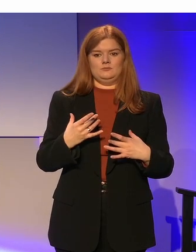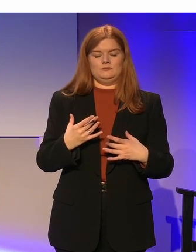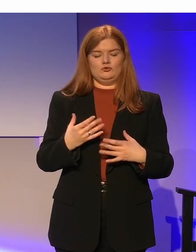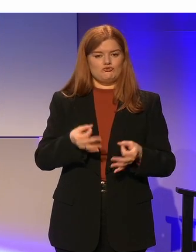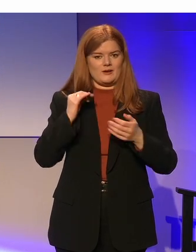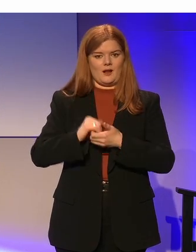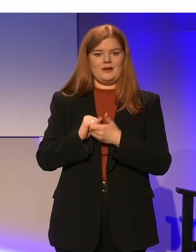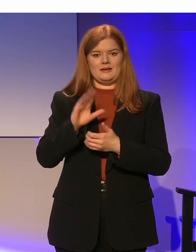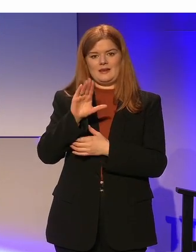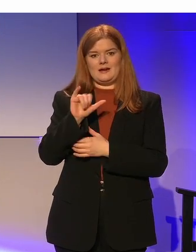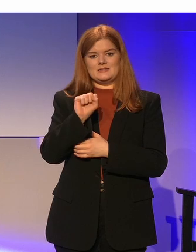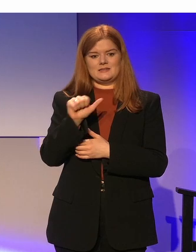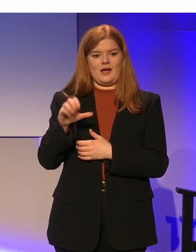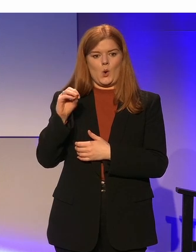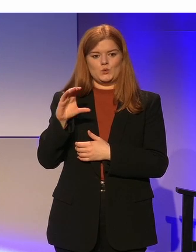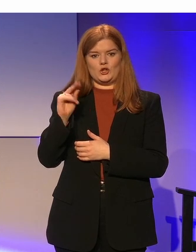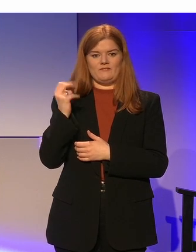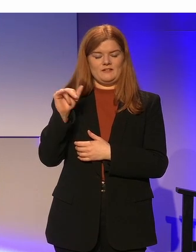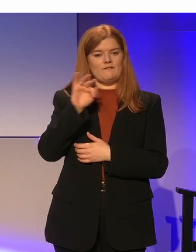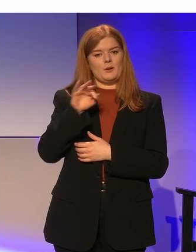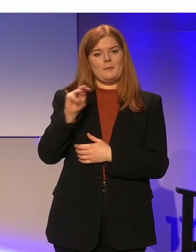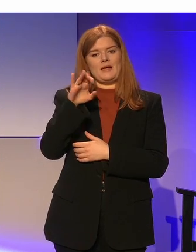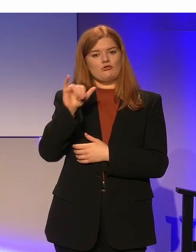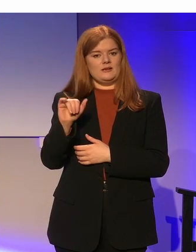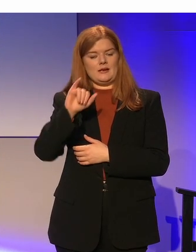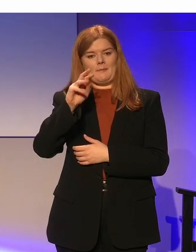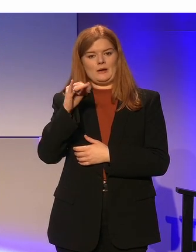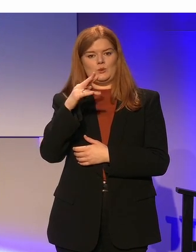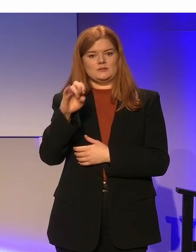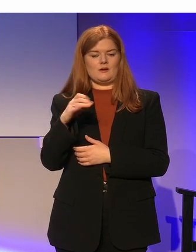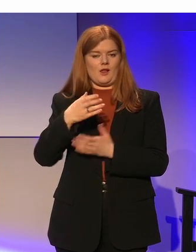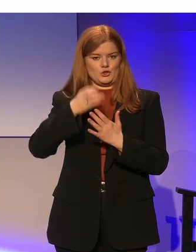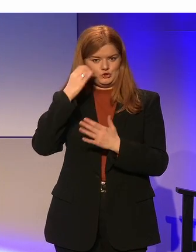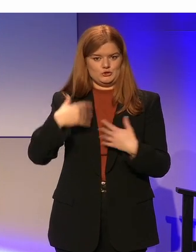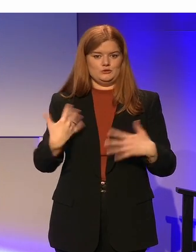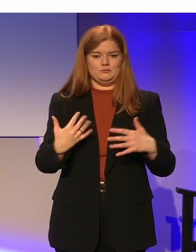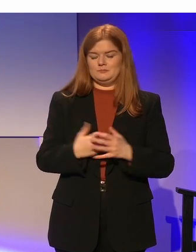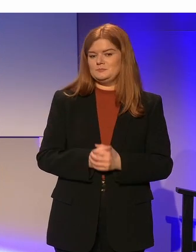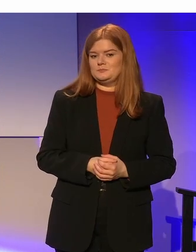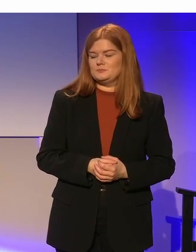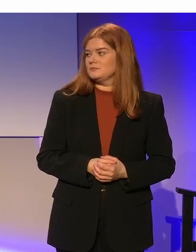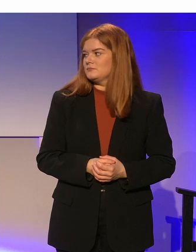colleague, Lisha O'Sullivan from Mary Immaculate College.